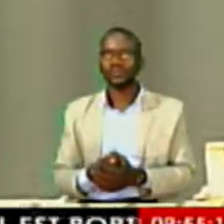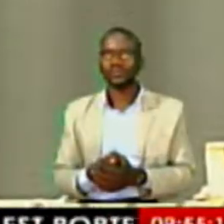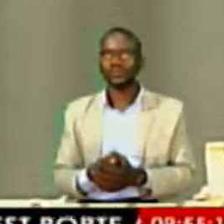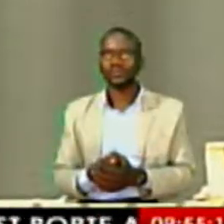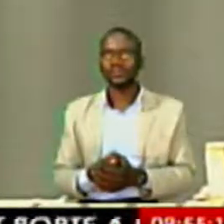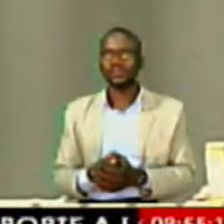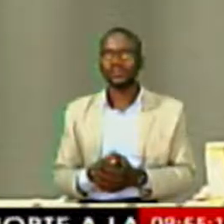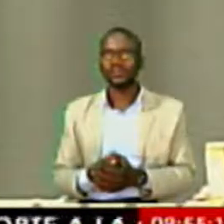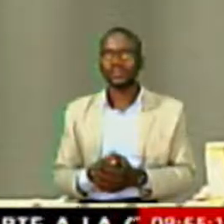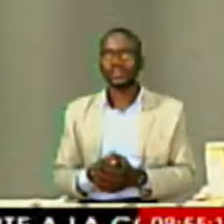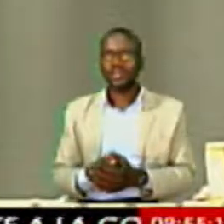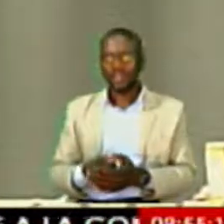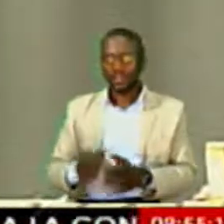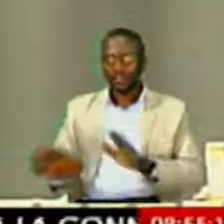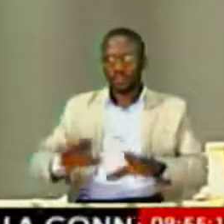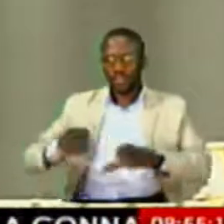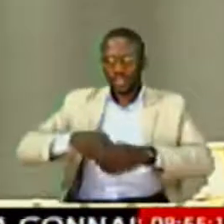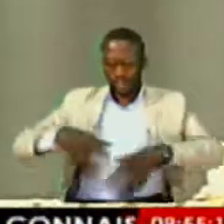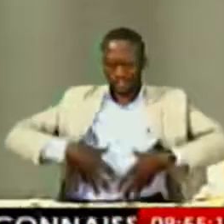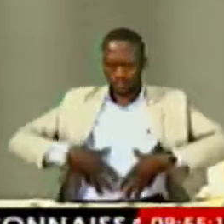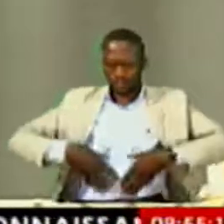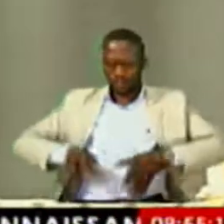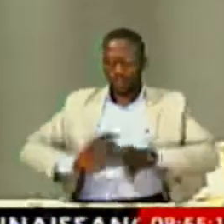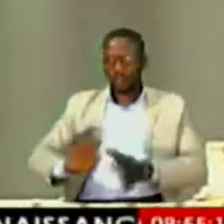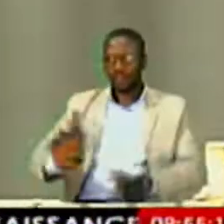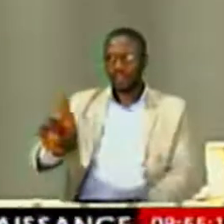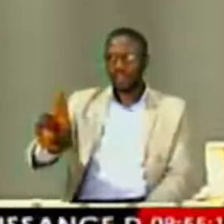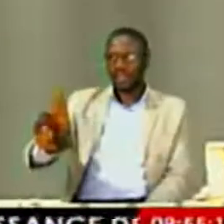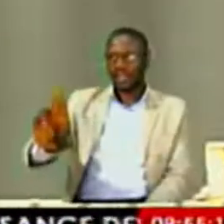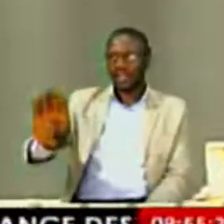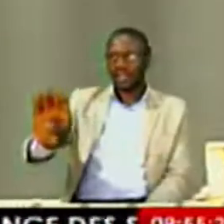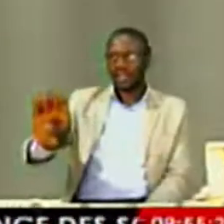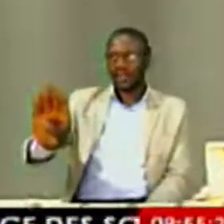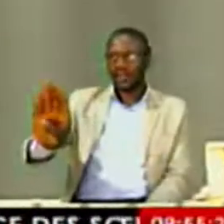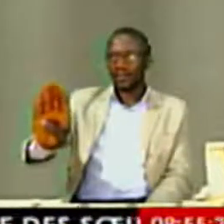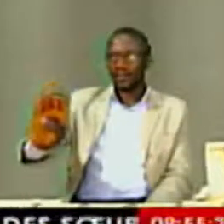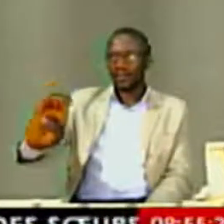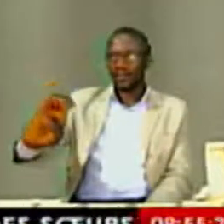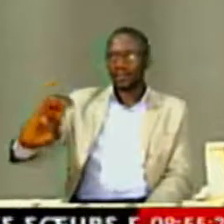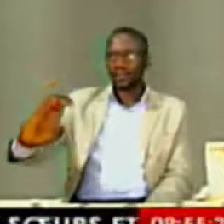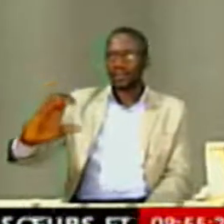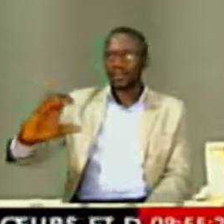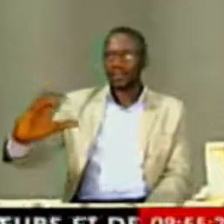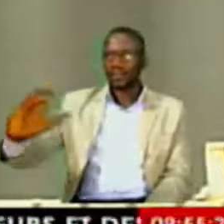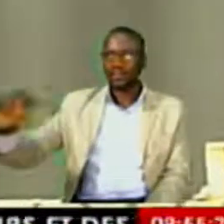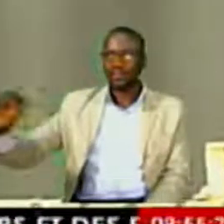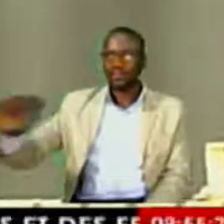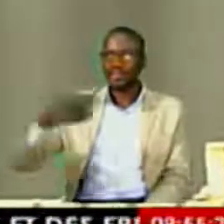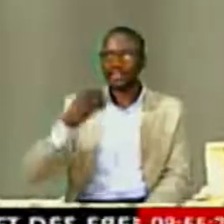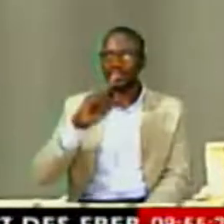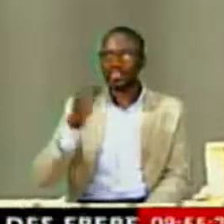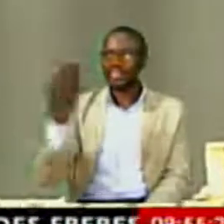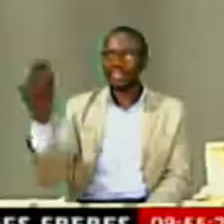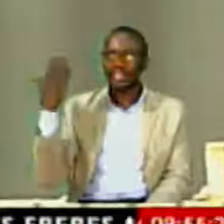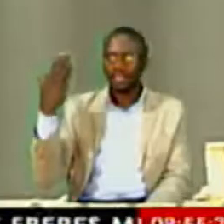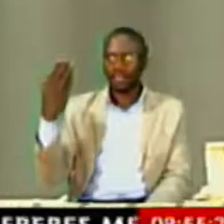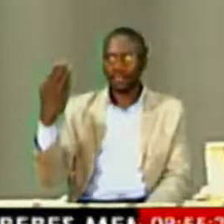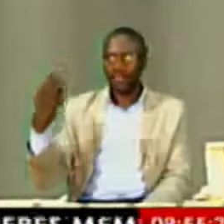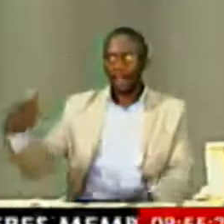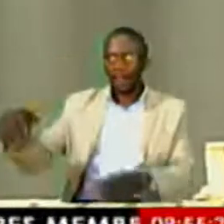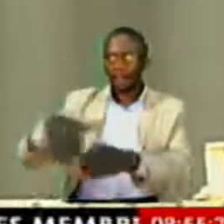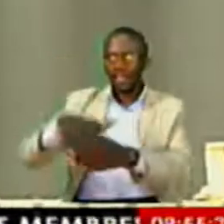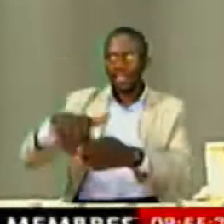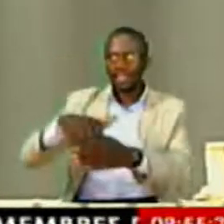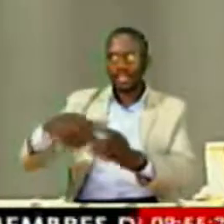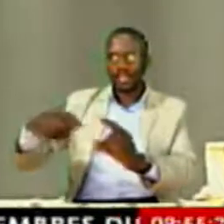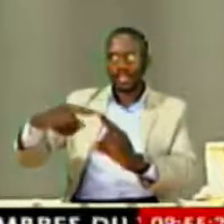Il y avait Rebecca. That there was Rebecca. Rebecca était mariée à Isaac. Rebecca was married to